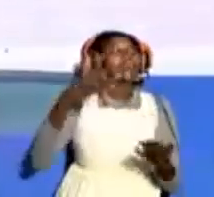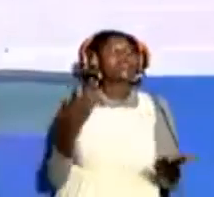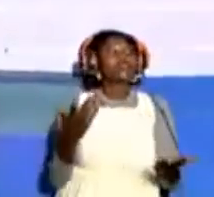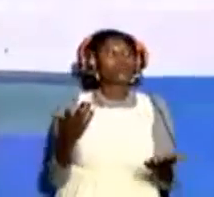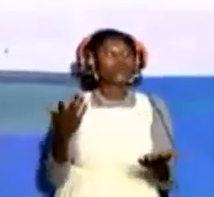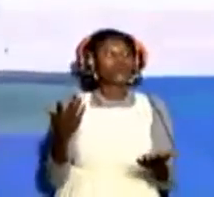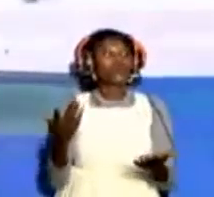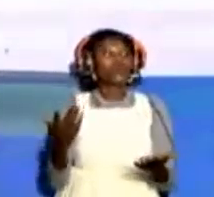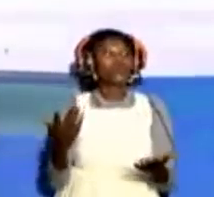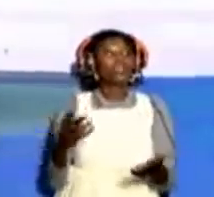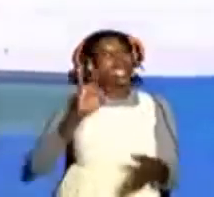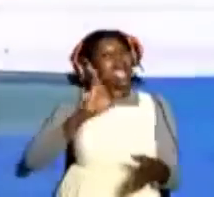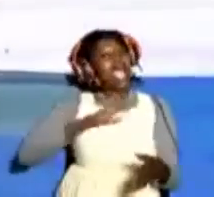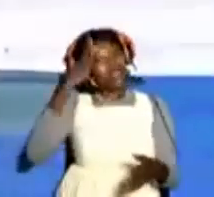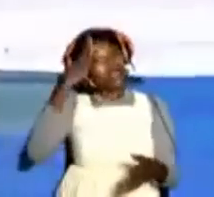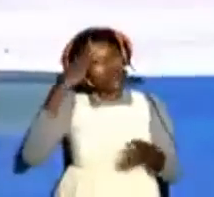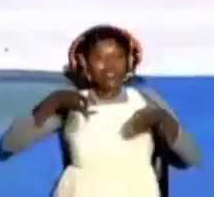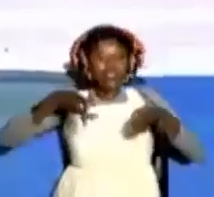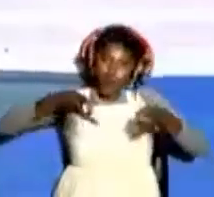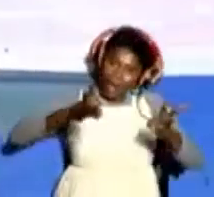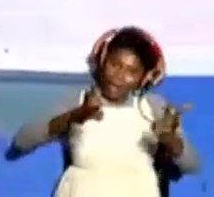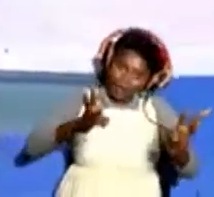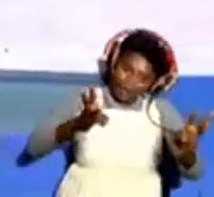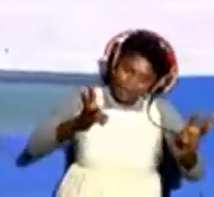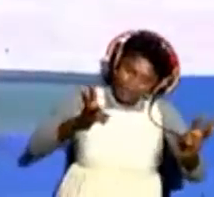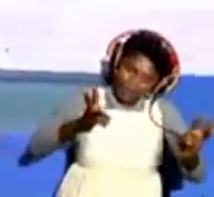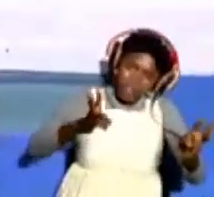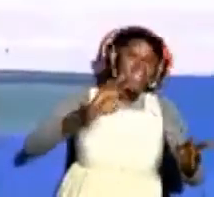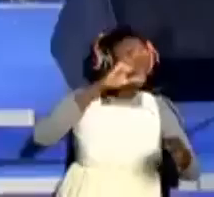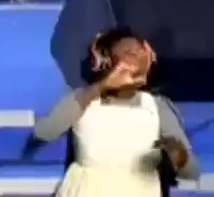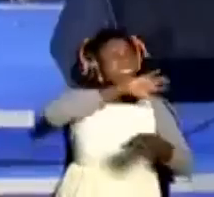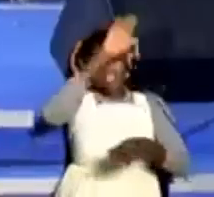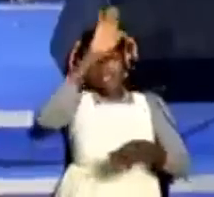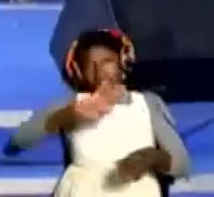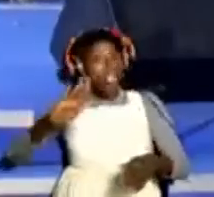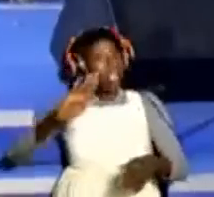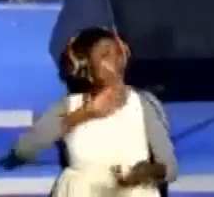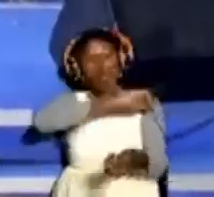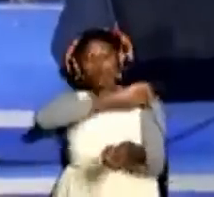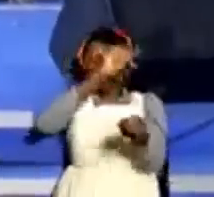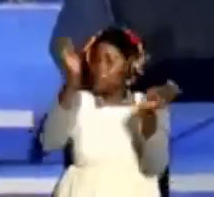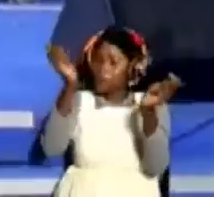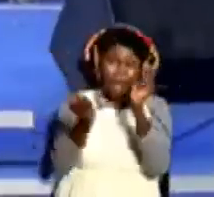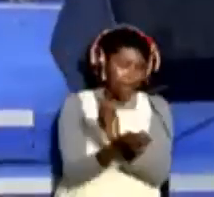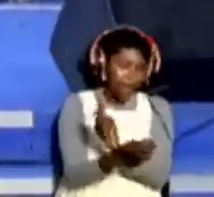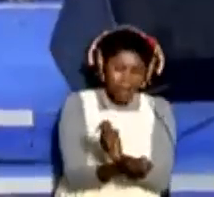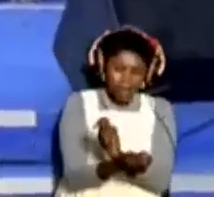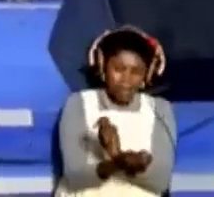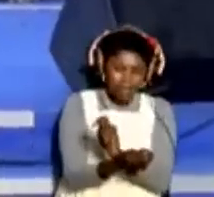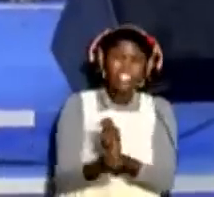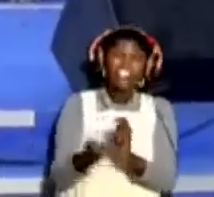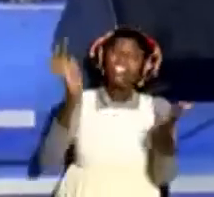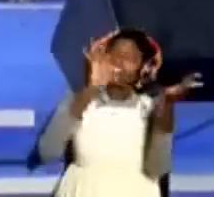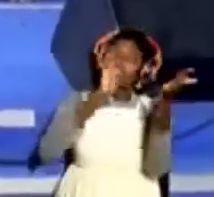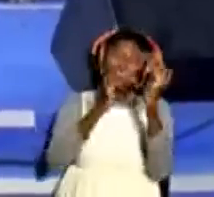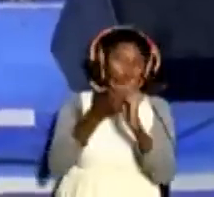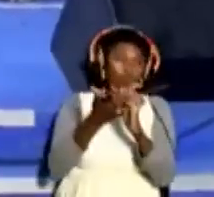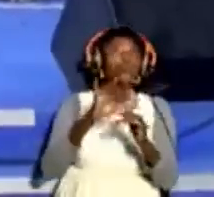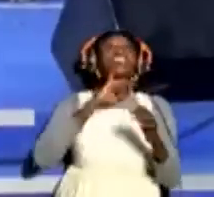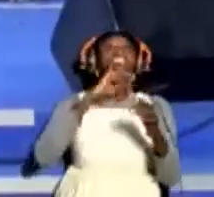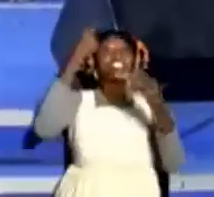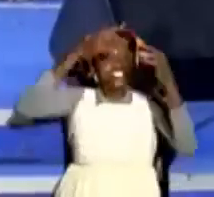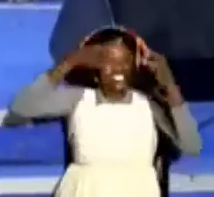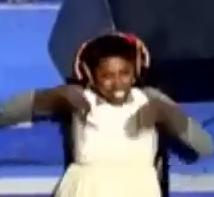Motima ona yeyina rara koni pada